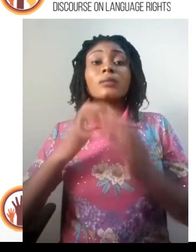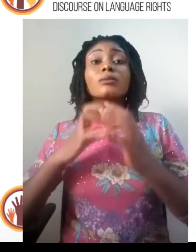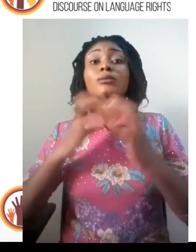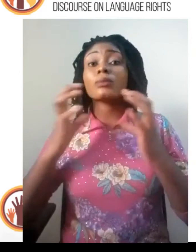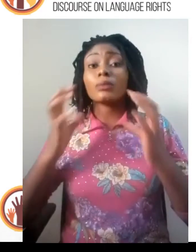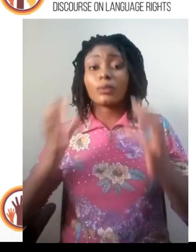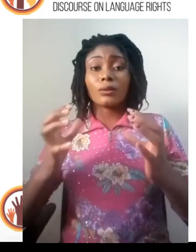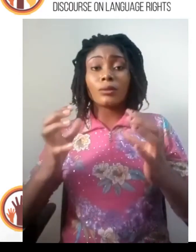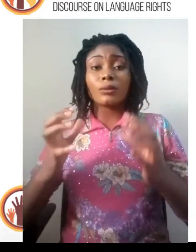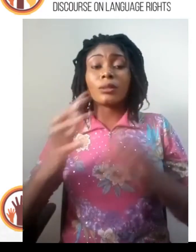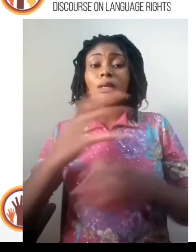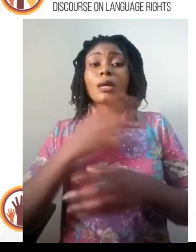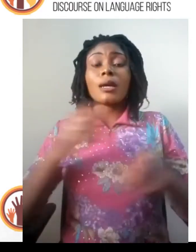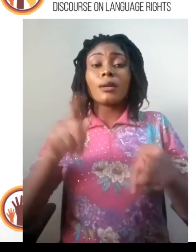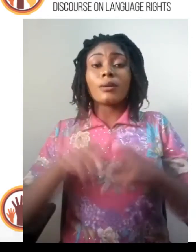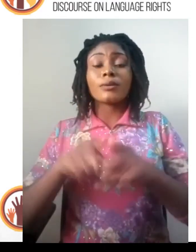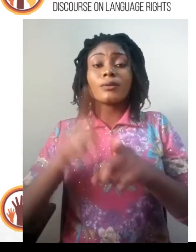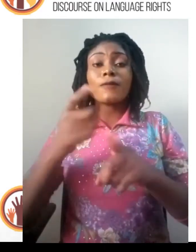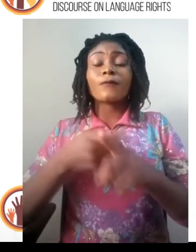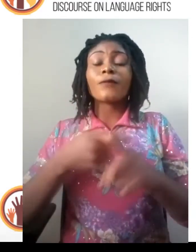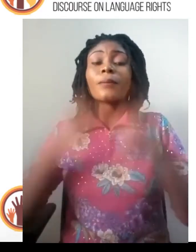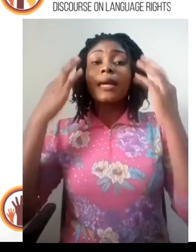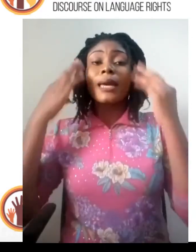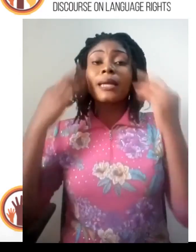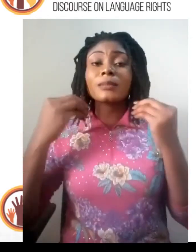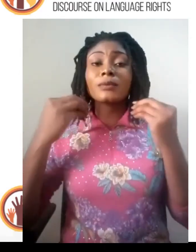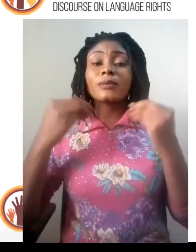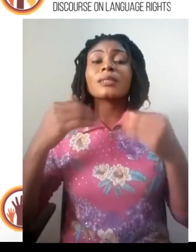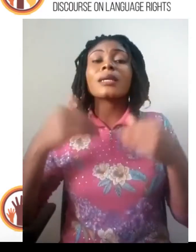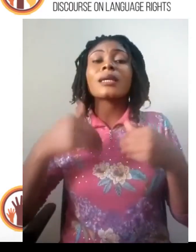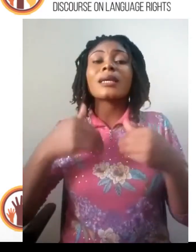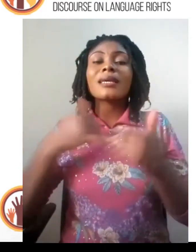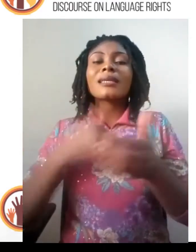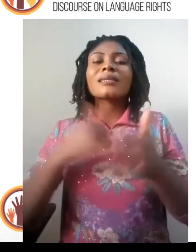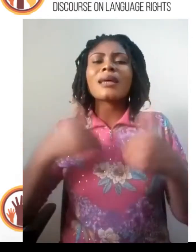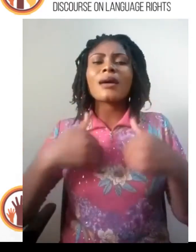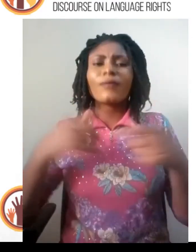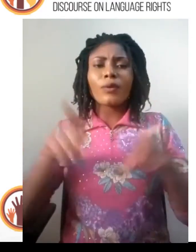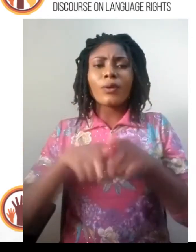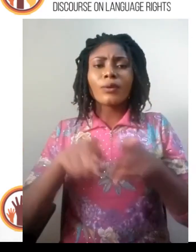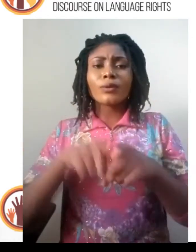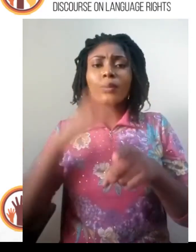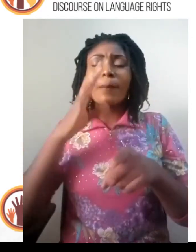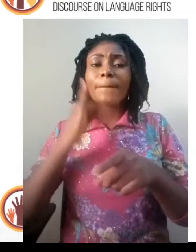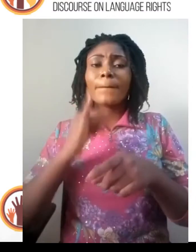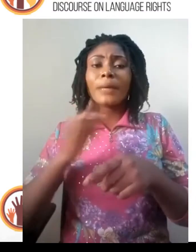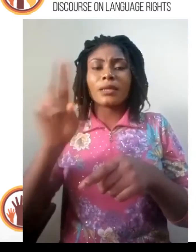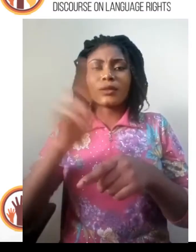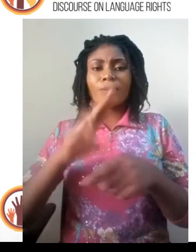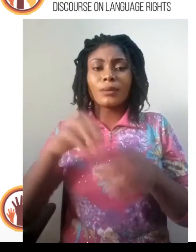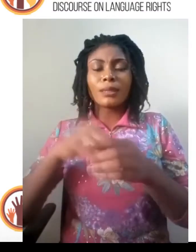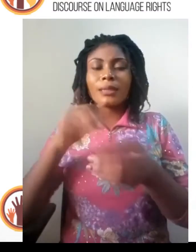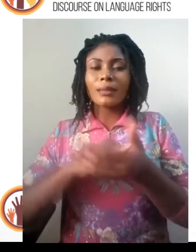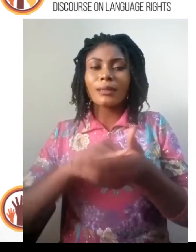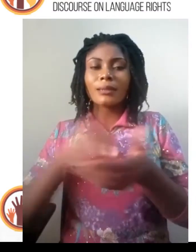it has also been huge in that it takes a lot of patience, a lot of